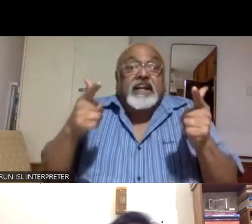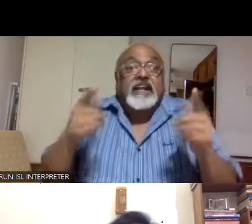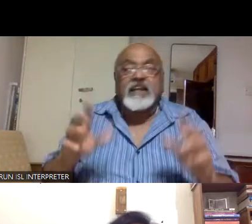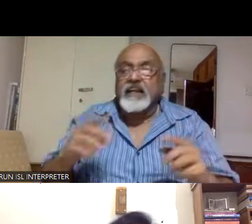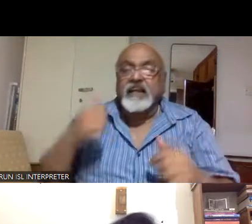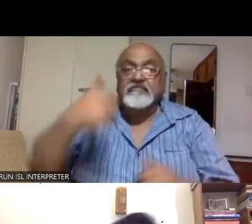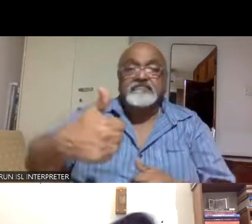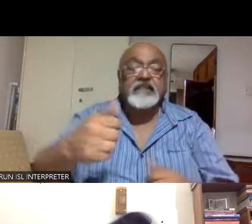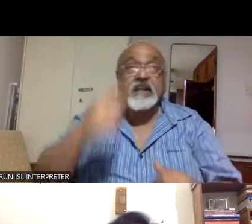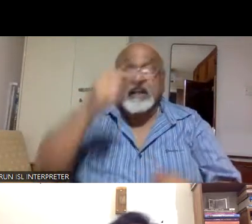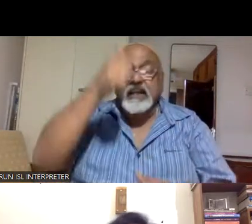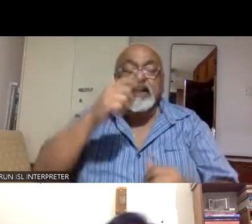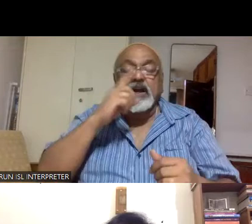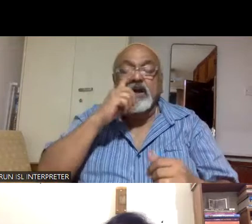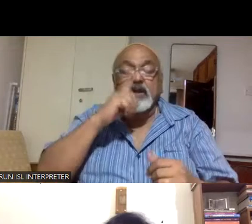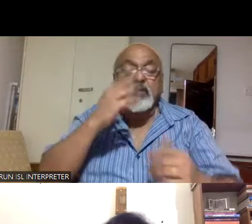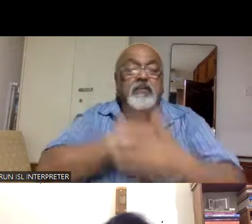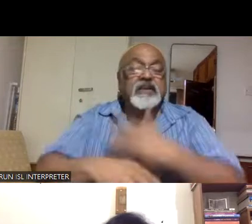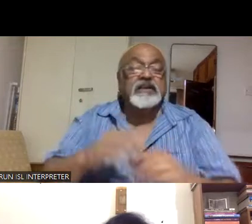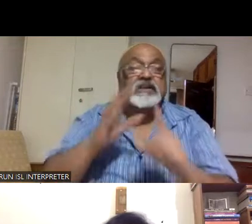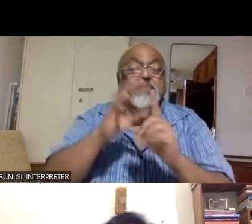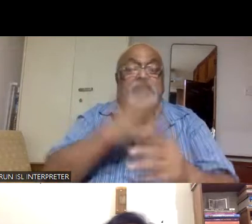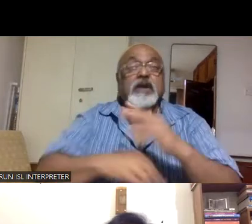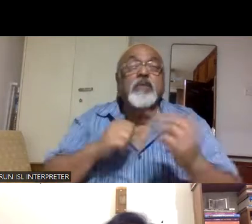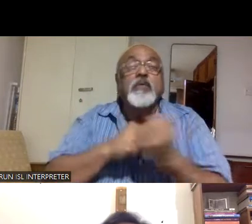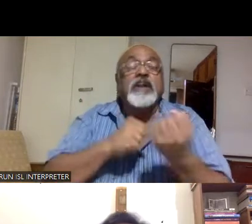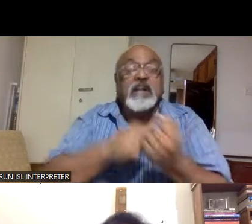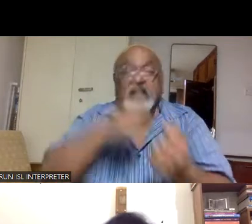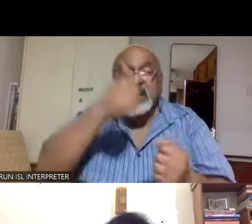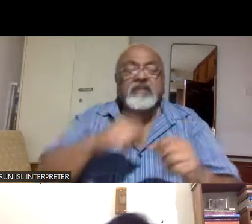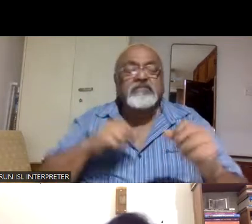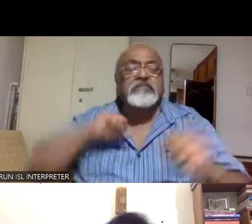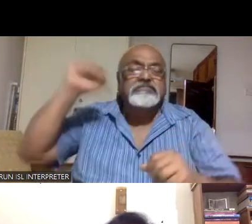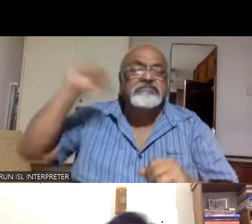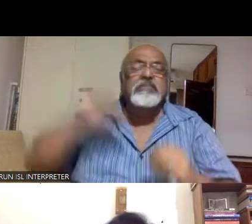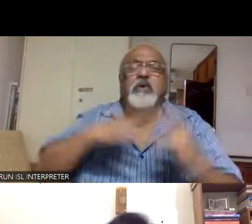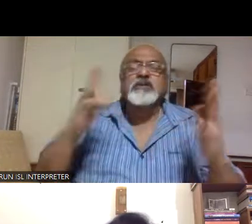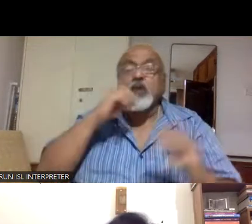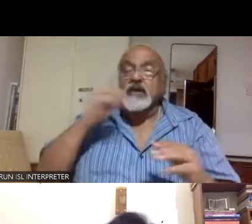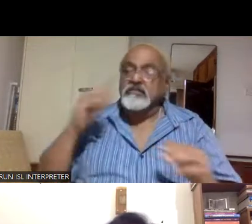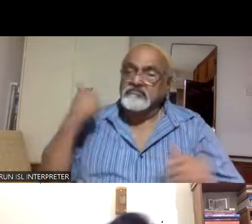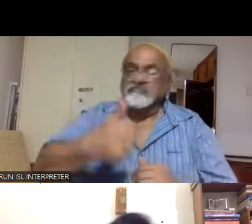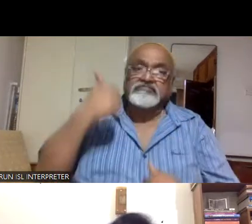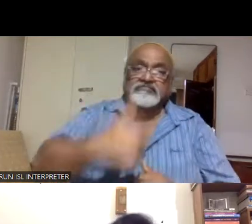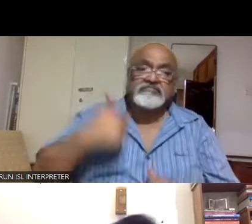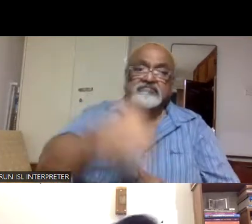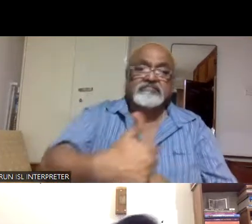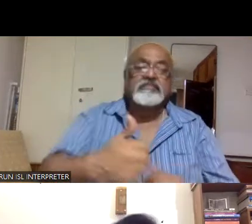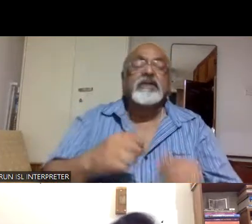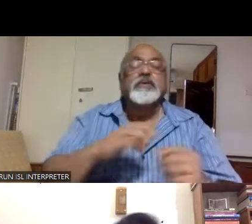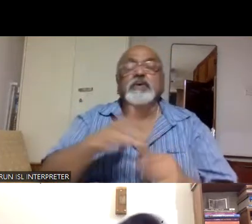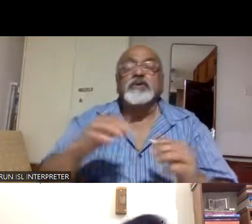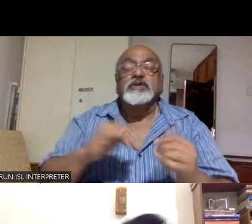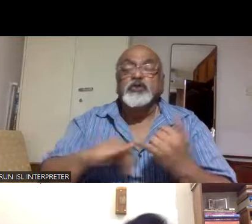in India became very vocal. And so this is one of the intersectionality, which is the social